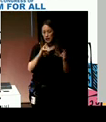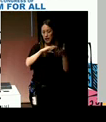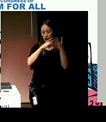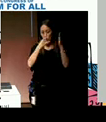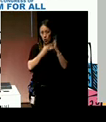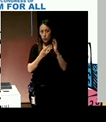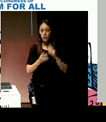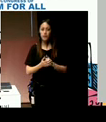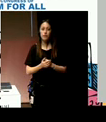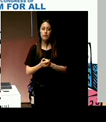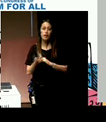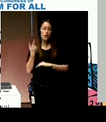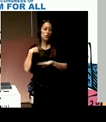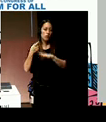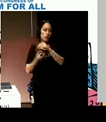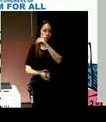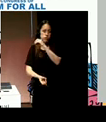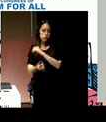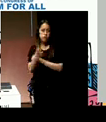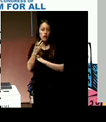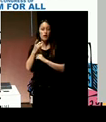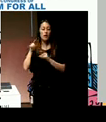website whose baseline is